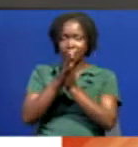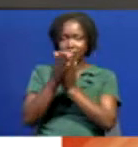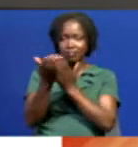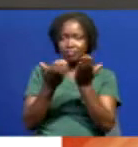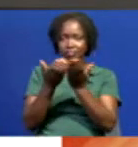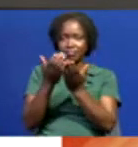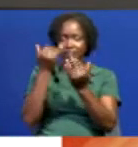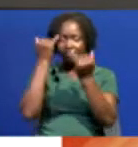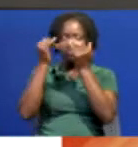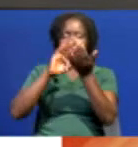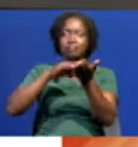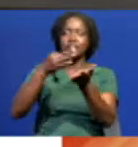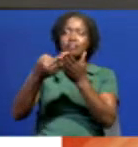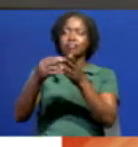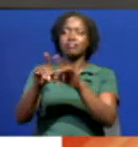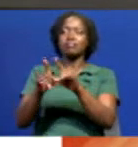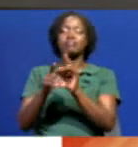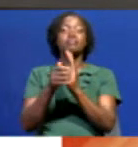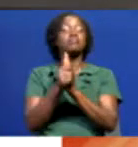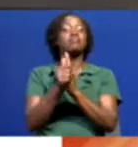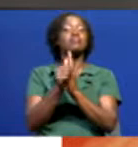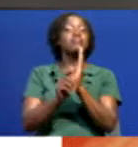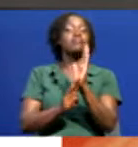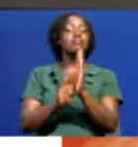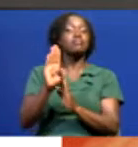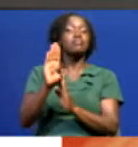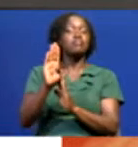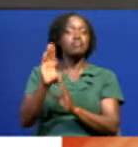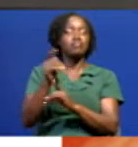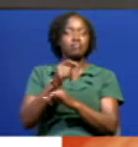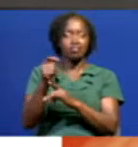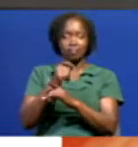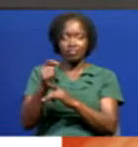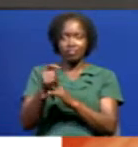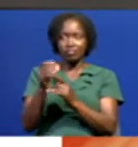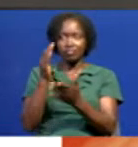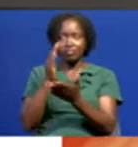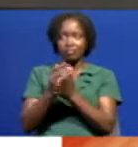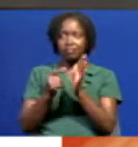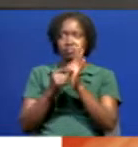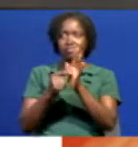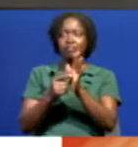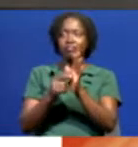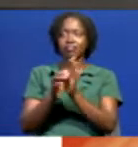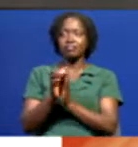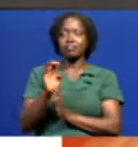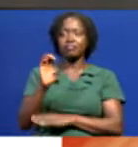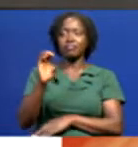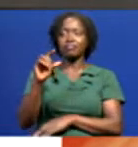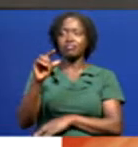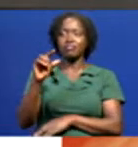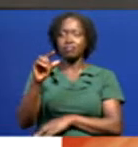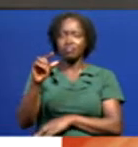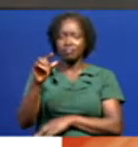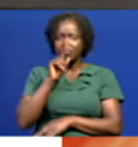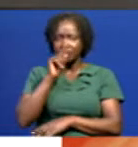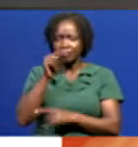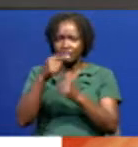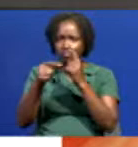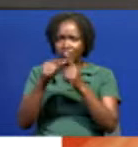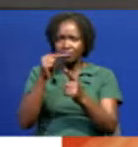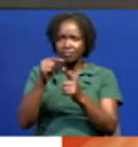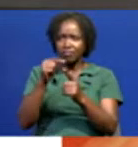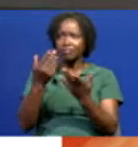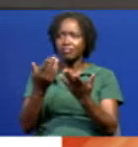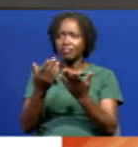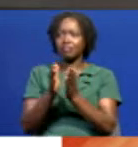for funding, as well as undergo skills development training. The reality show, dubbed The Eagle's Nest, is a brainchild of five